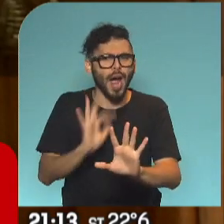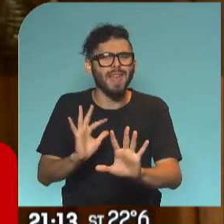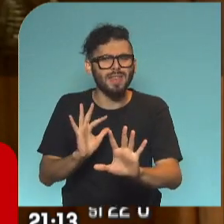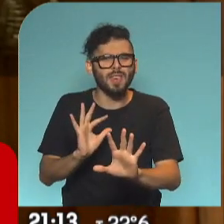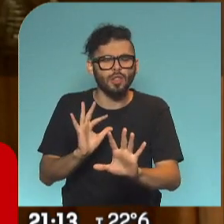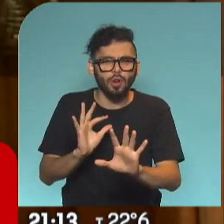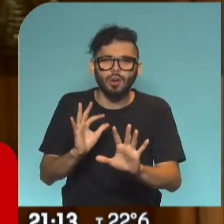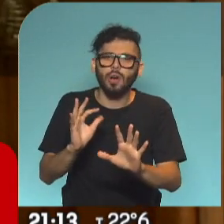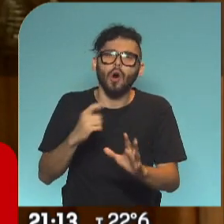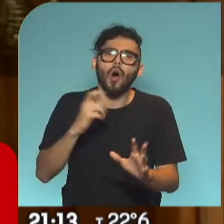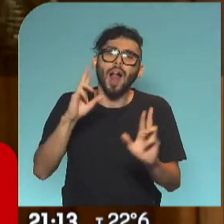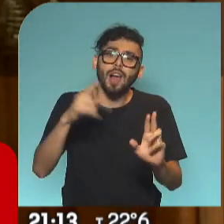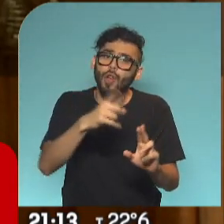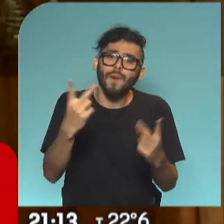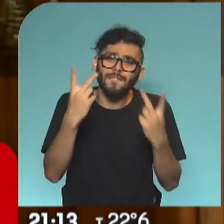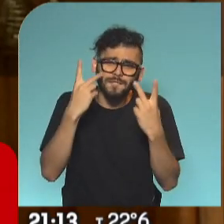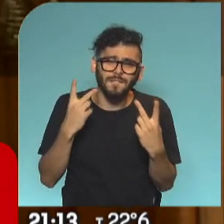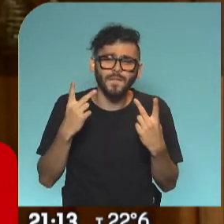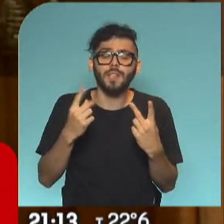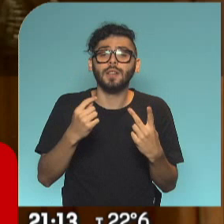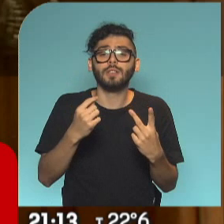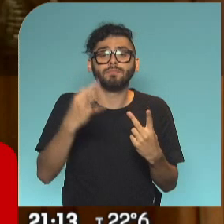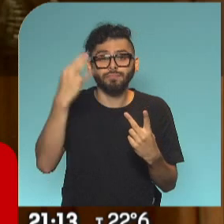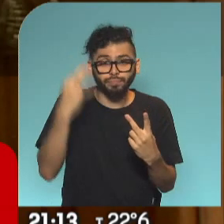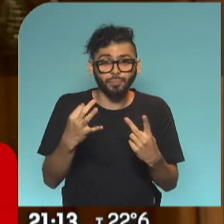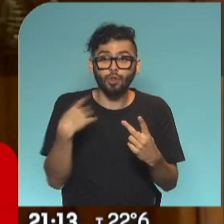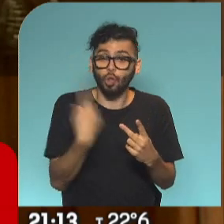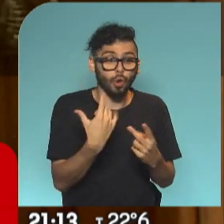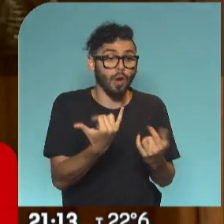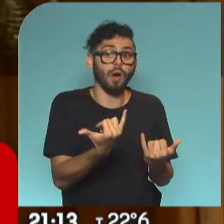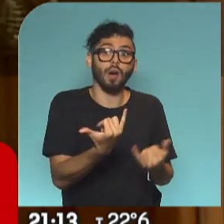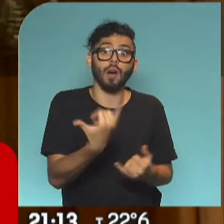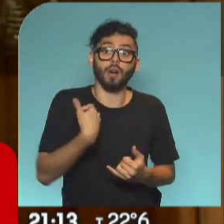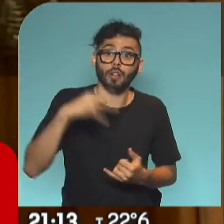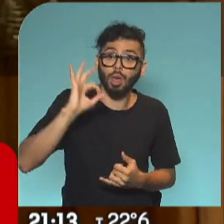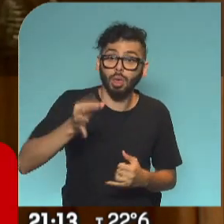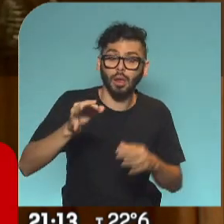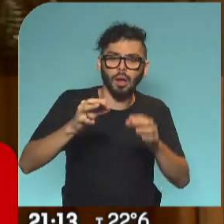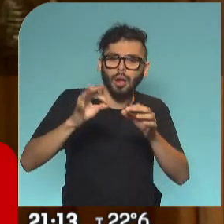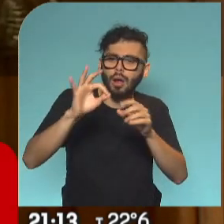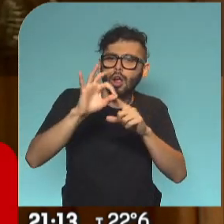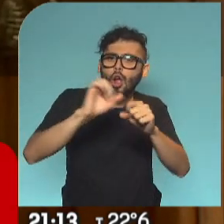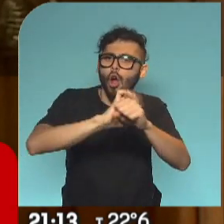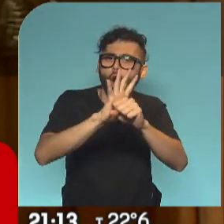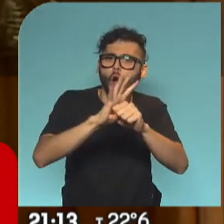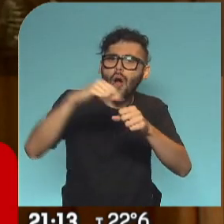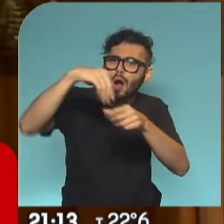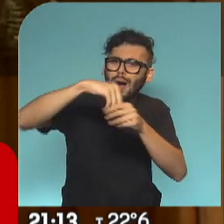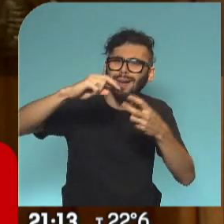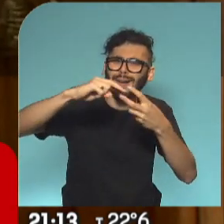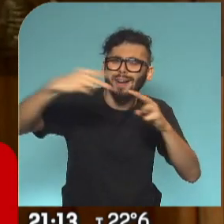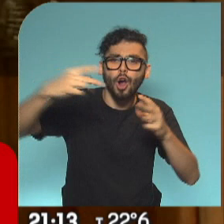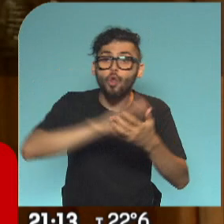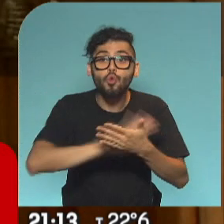hope everybody can see that as soon as we were briefed in UK government on the fast